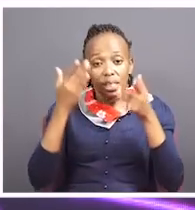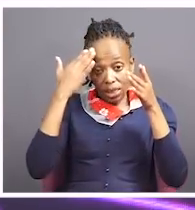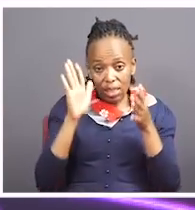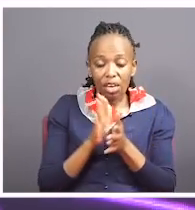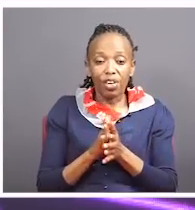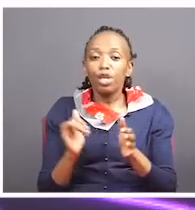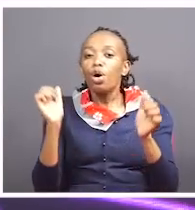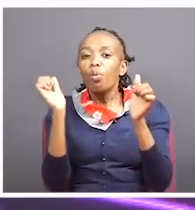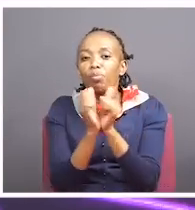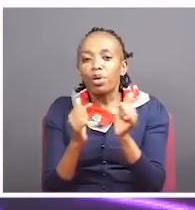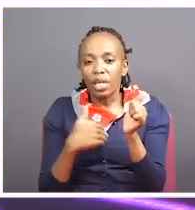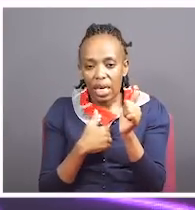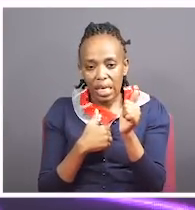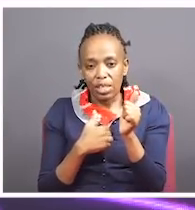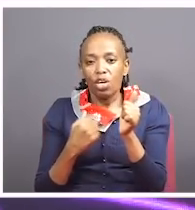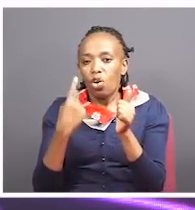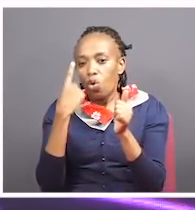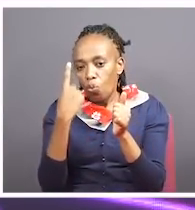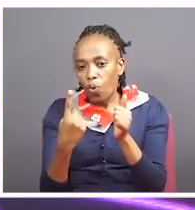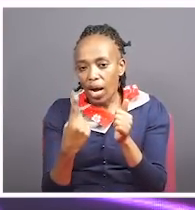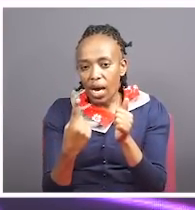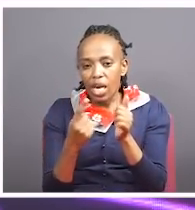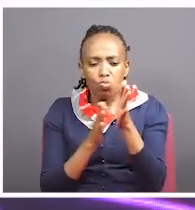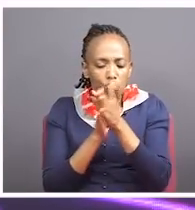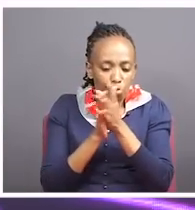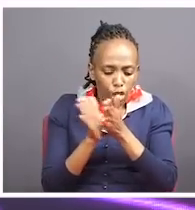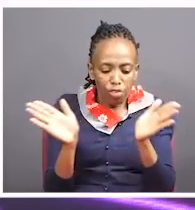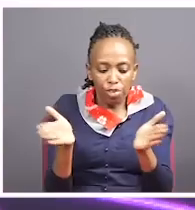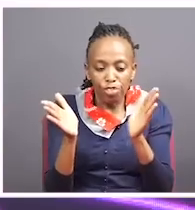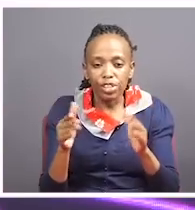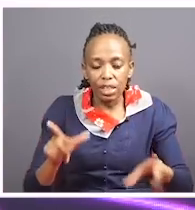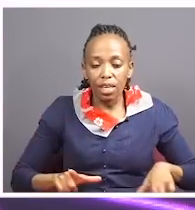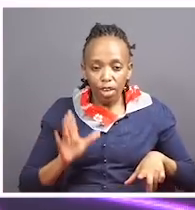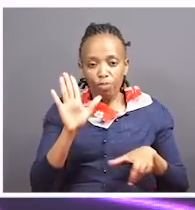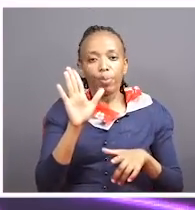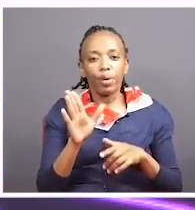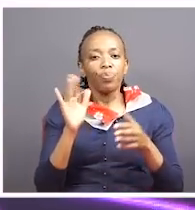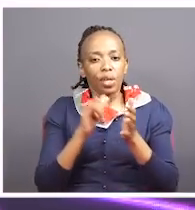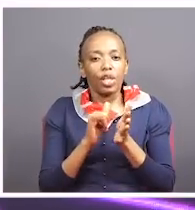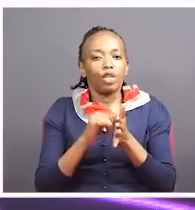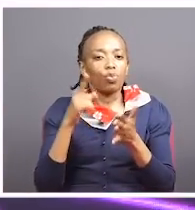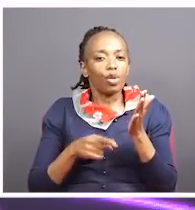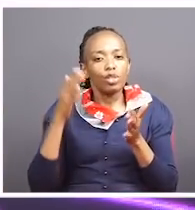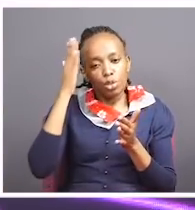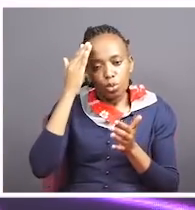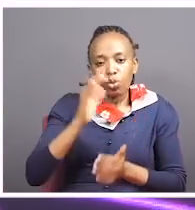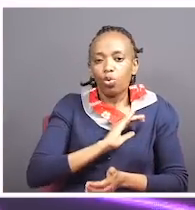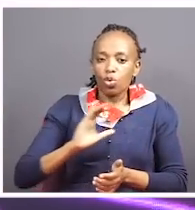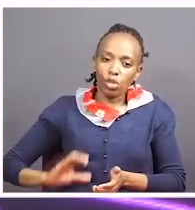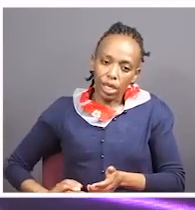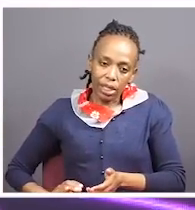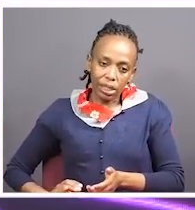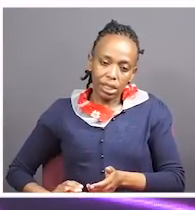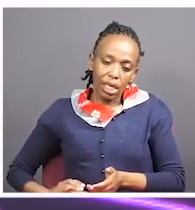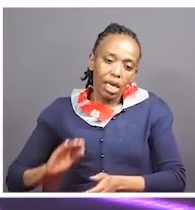that discovery, Paul had only one driving force in his life. That was to know